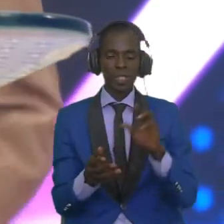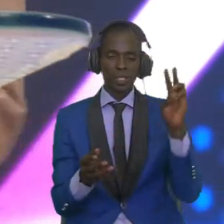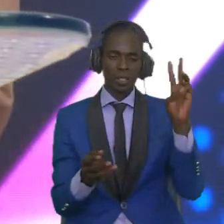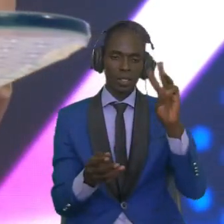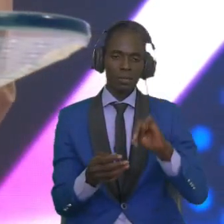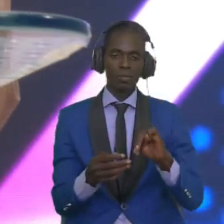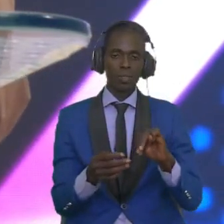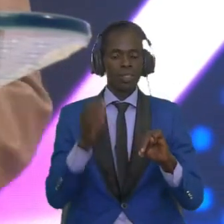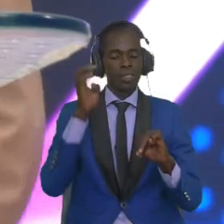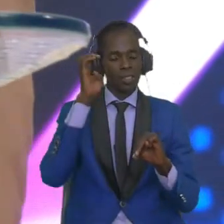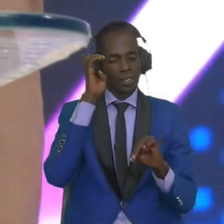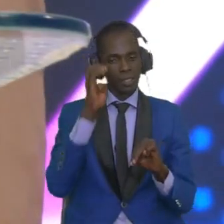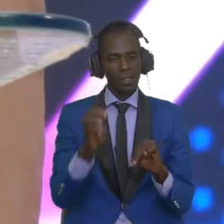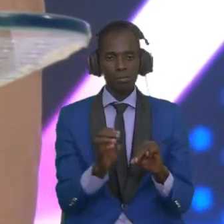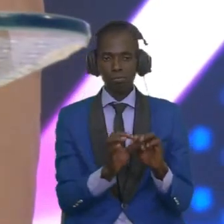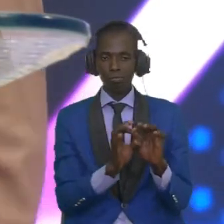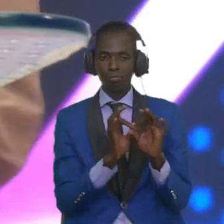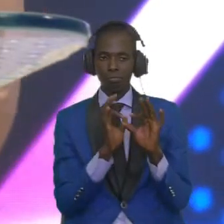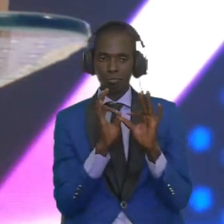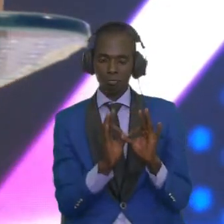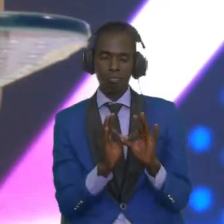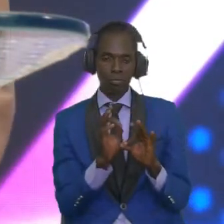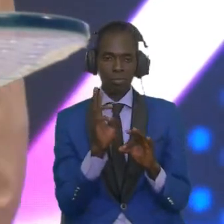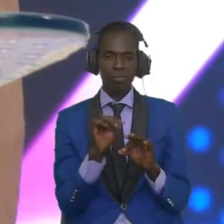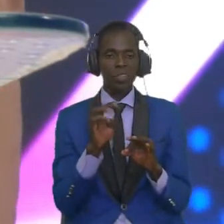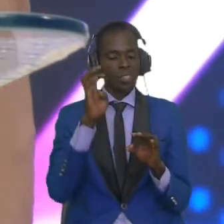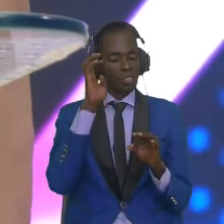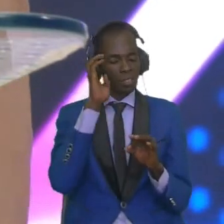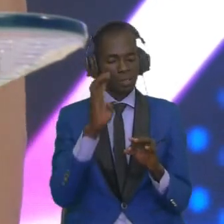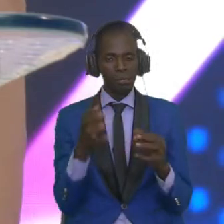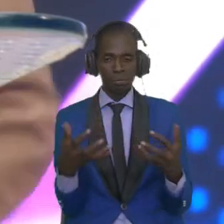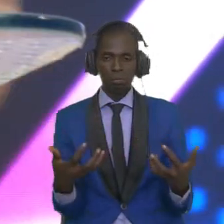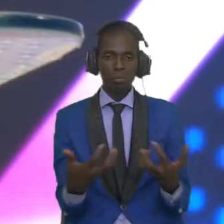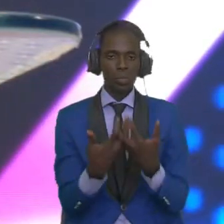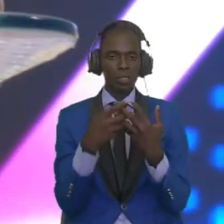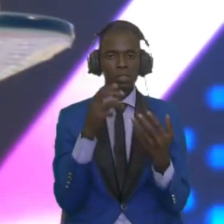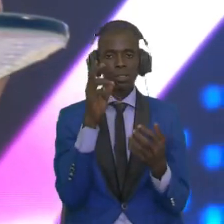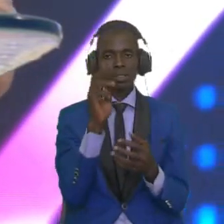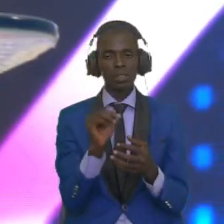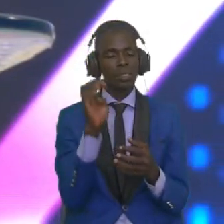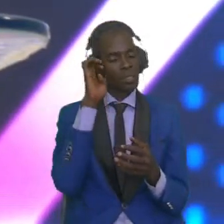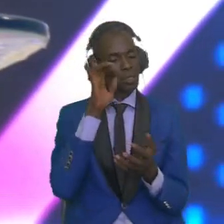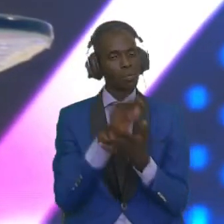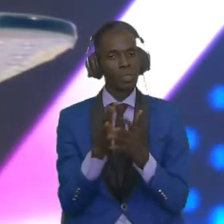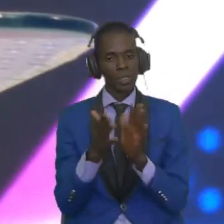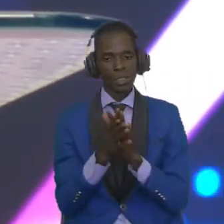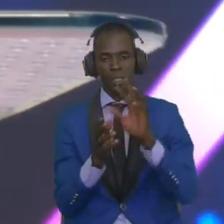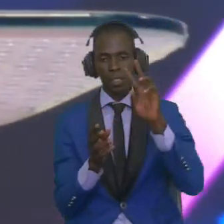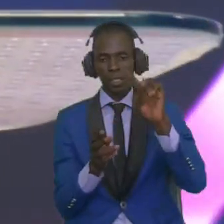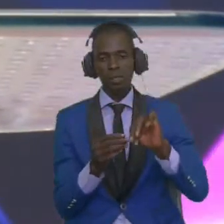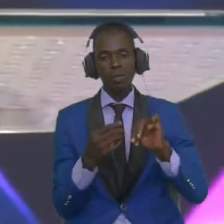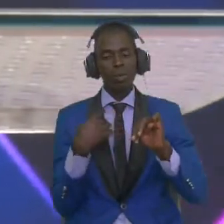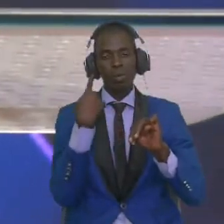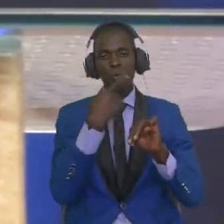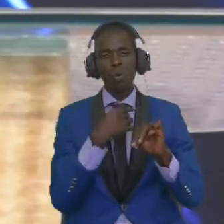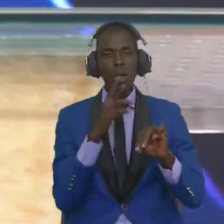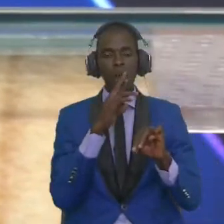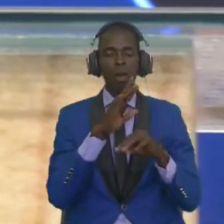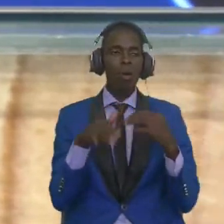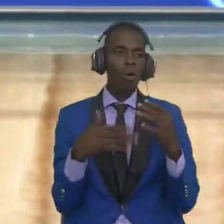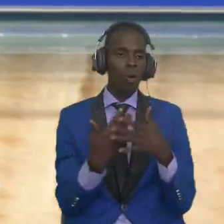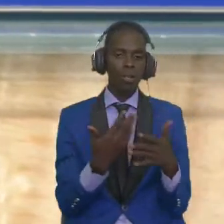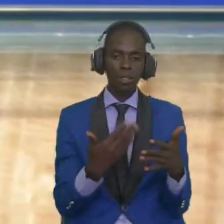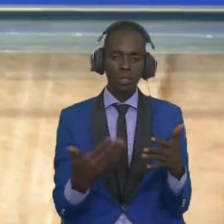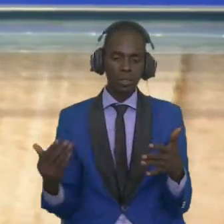him, it befitted him, it suited him He became him for whom are all things, and